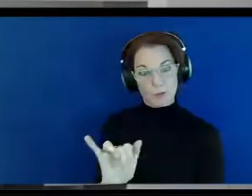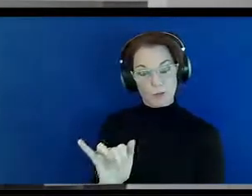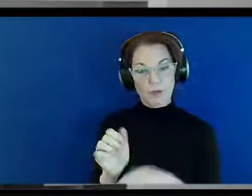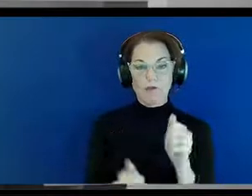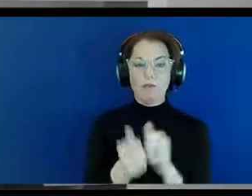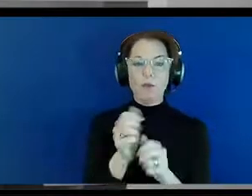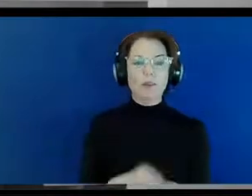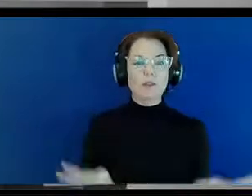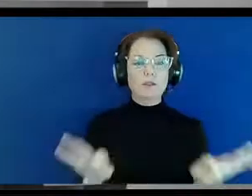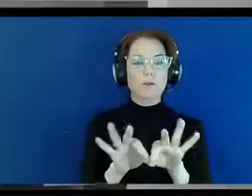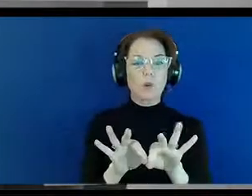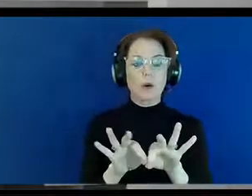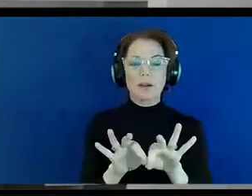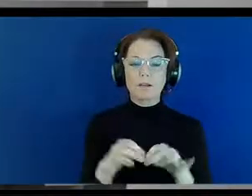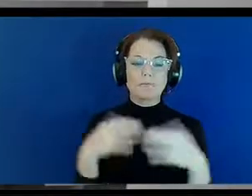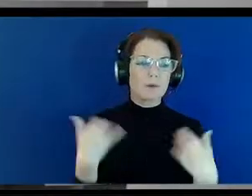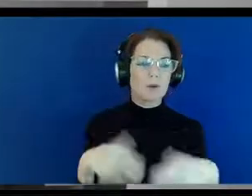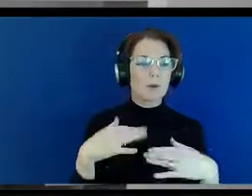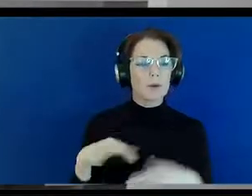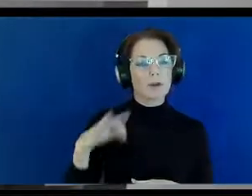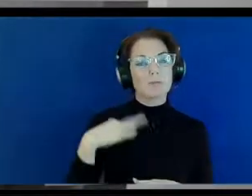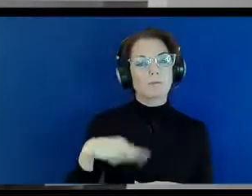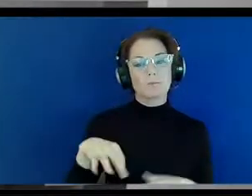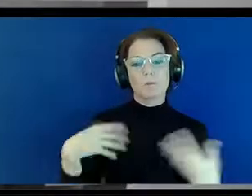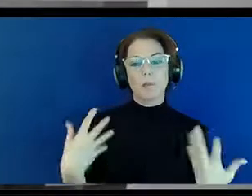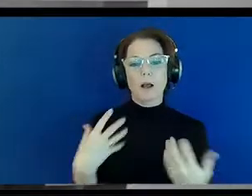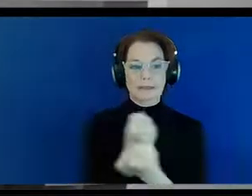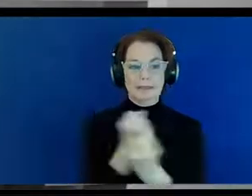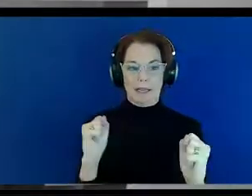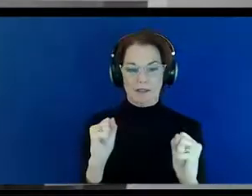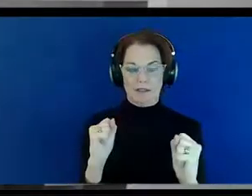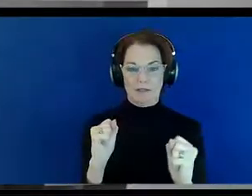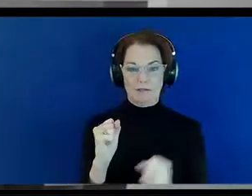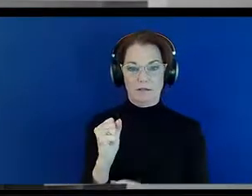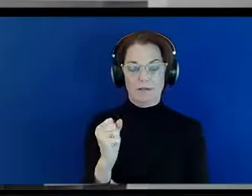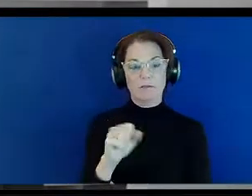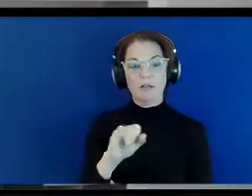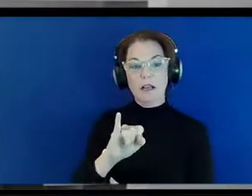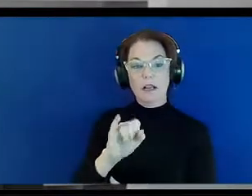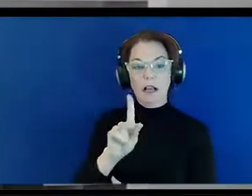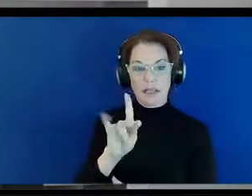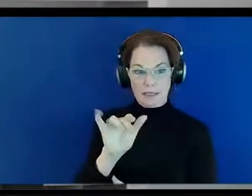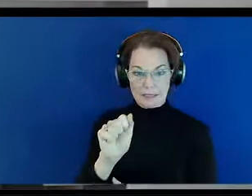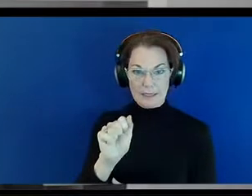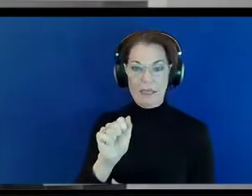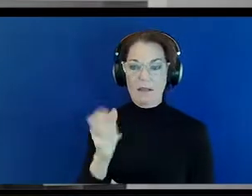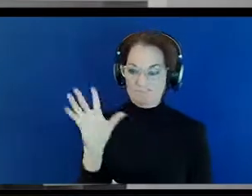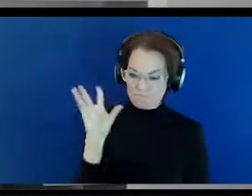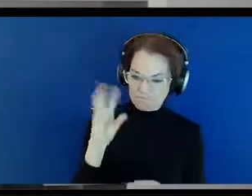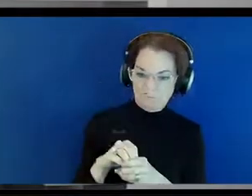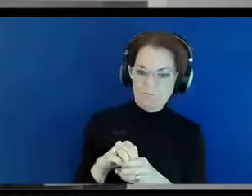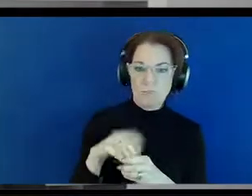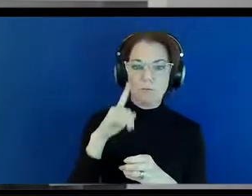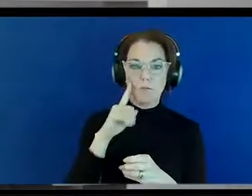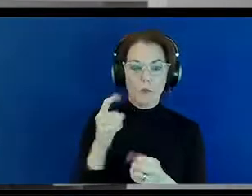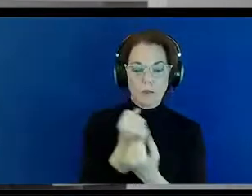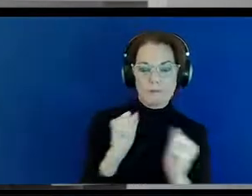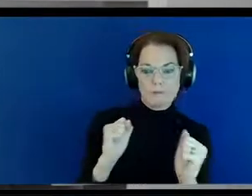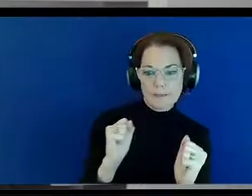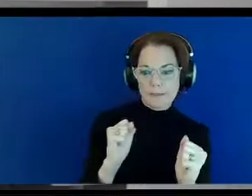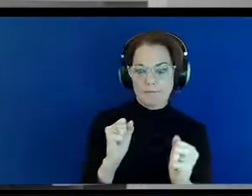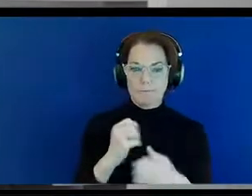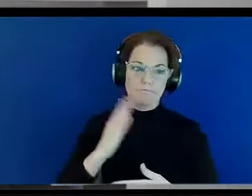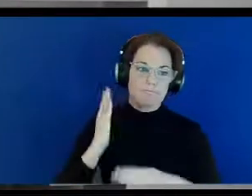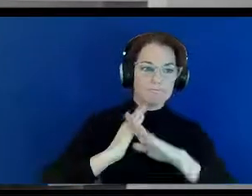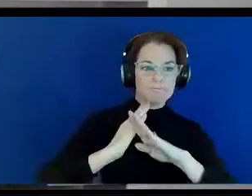will be good for safety. IKEA has been engaged in the prevention of furniture tip over for years. This is